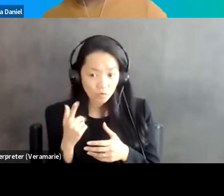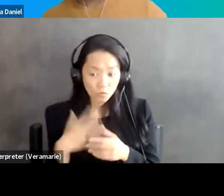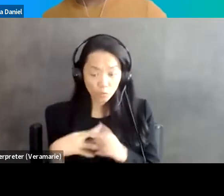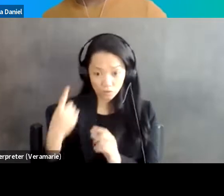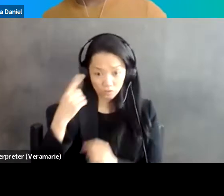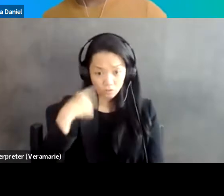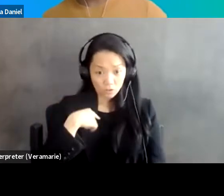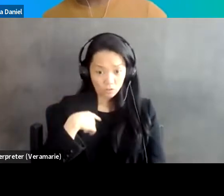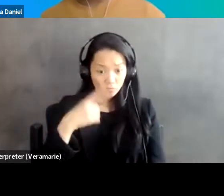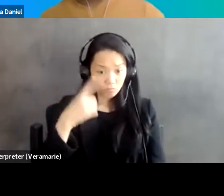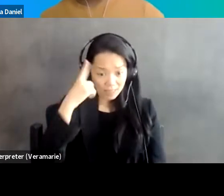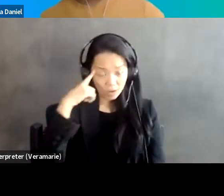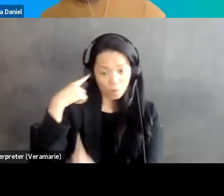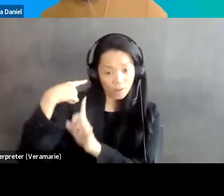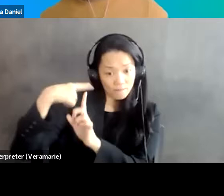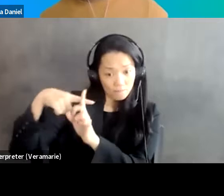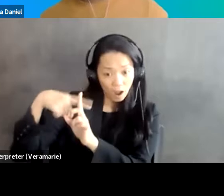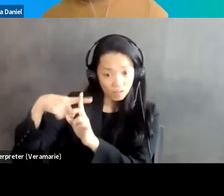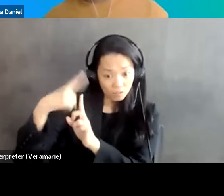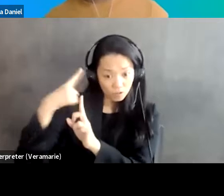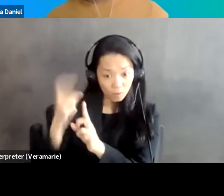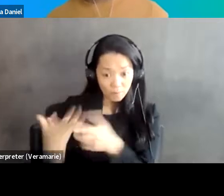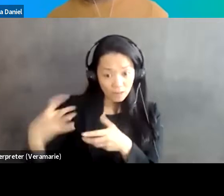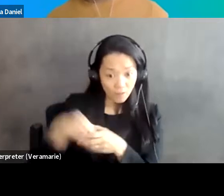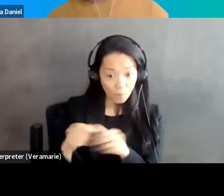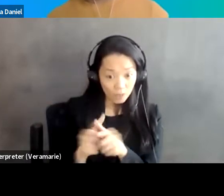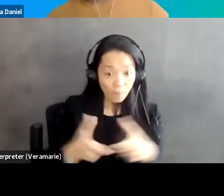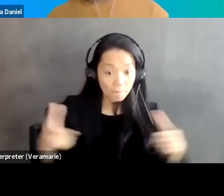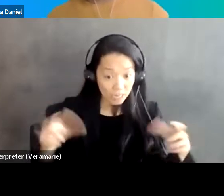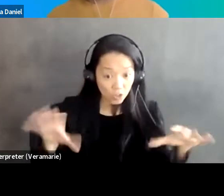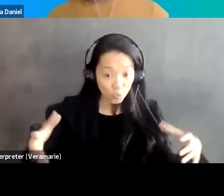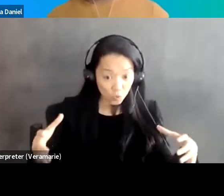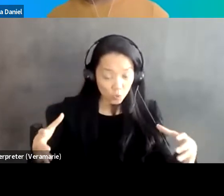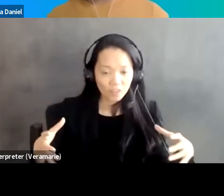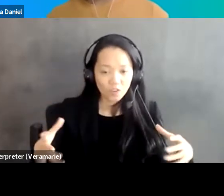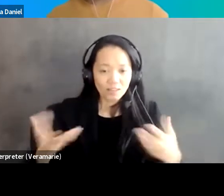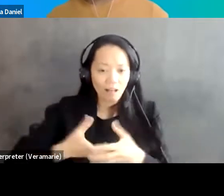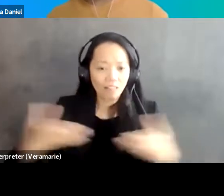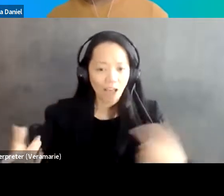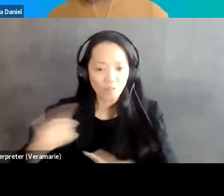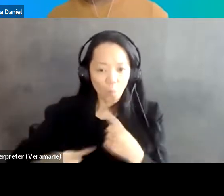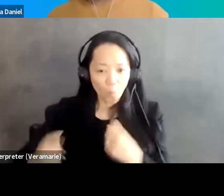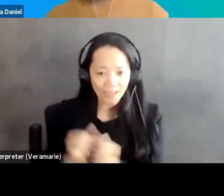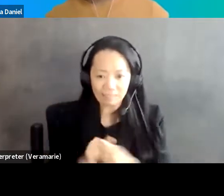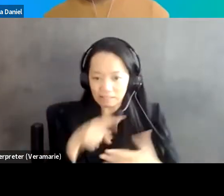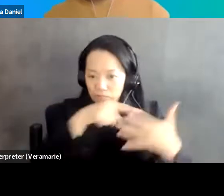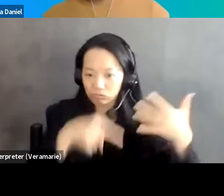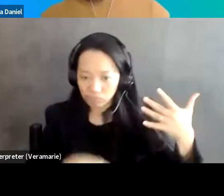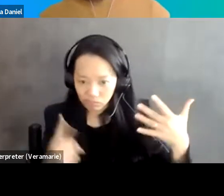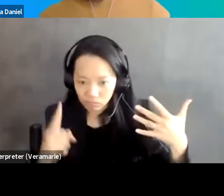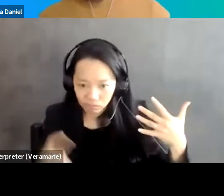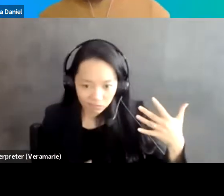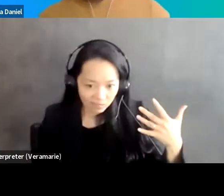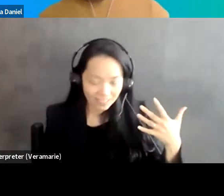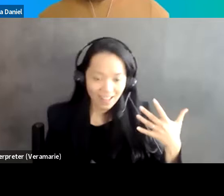for them to be part of a larger group? Okay, there's a lot of questions in there. Yeah, I was looking